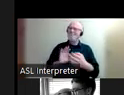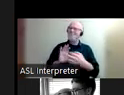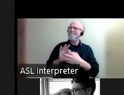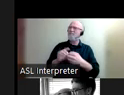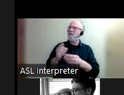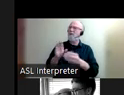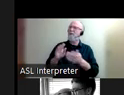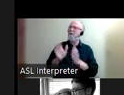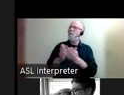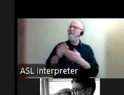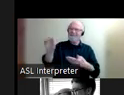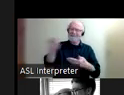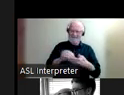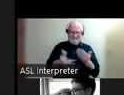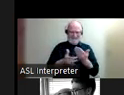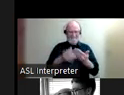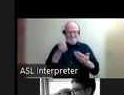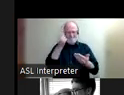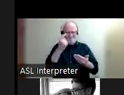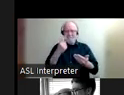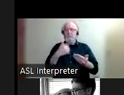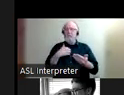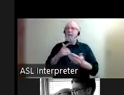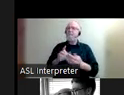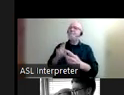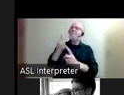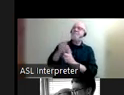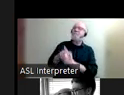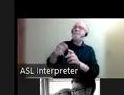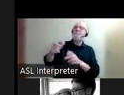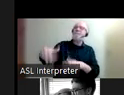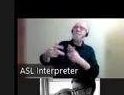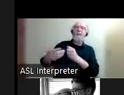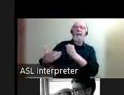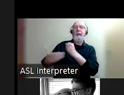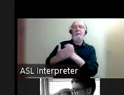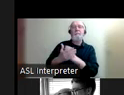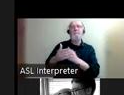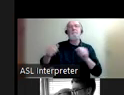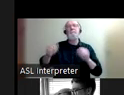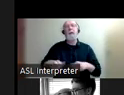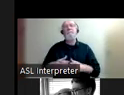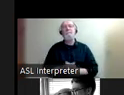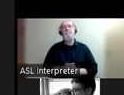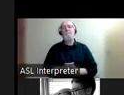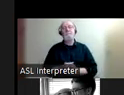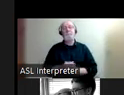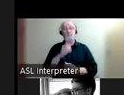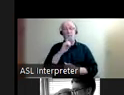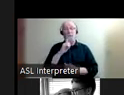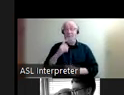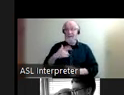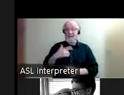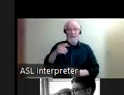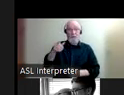that link will definitely help you out. We also have Help Now, which, you know, it's our live tutoring help, but you can